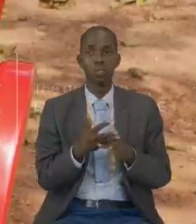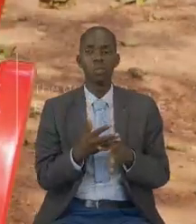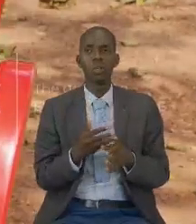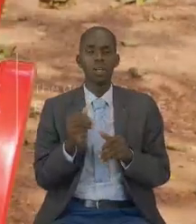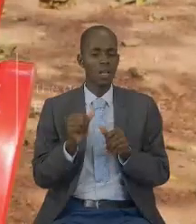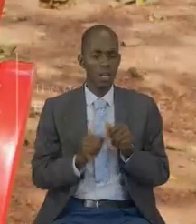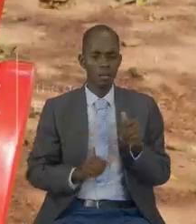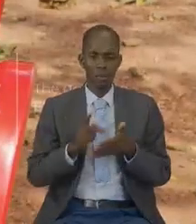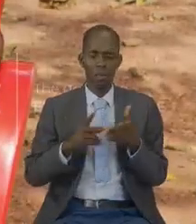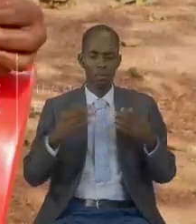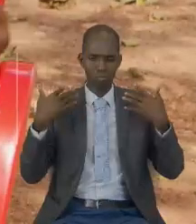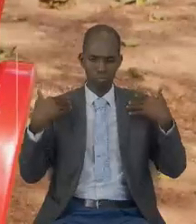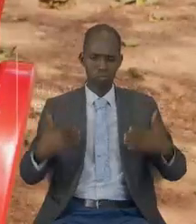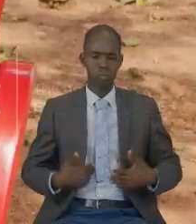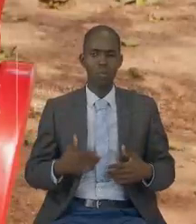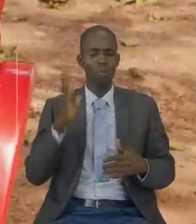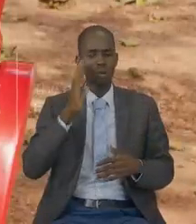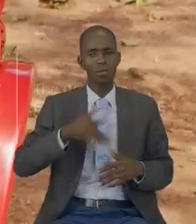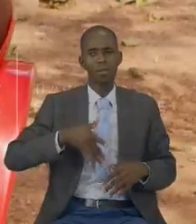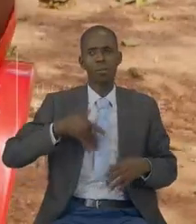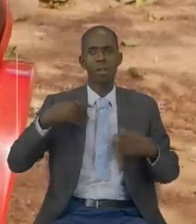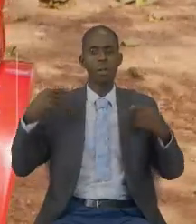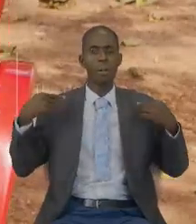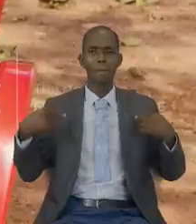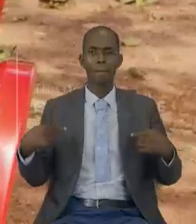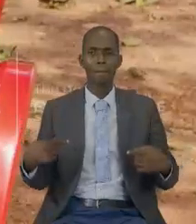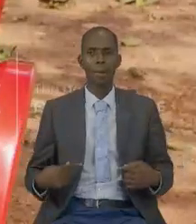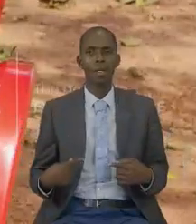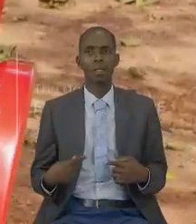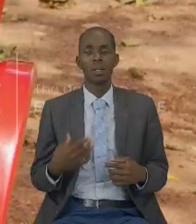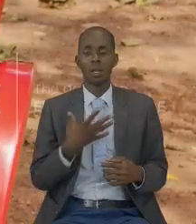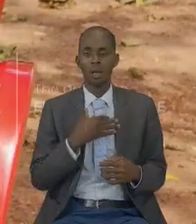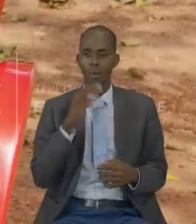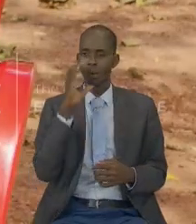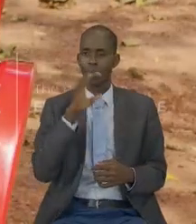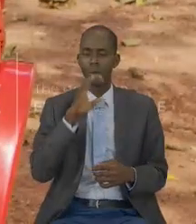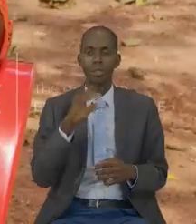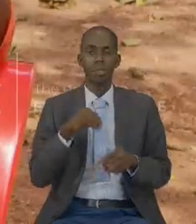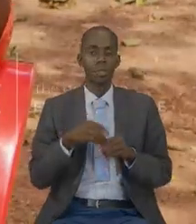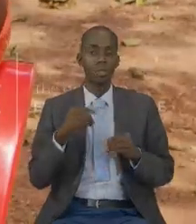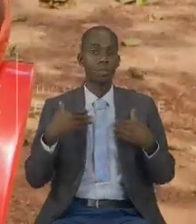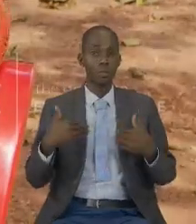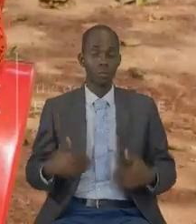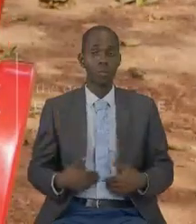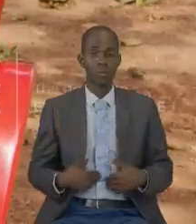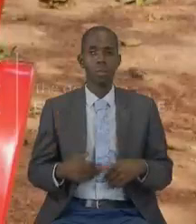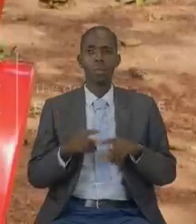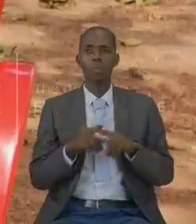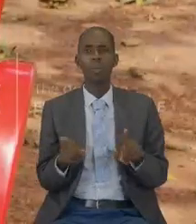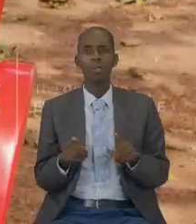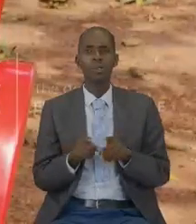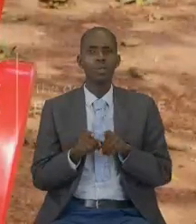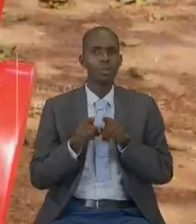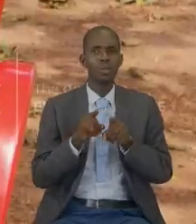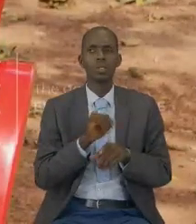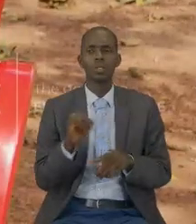body, I'll be feeling pains and hotness of the body. But during this time